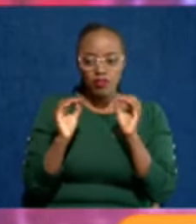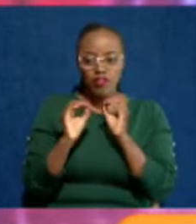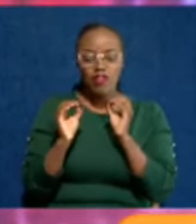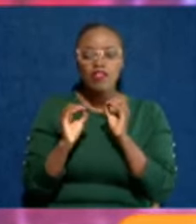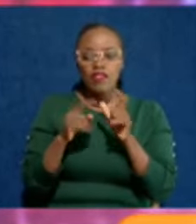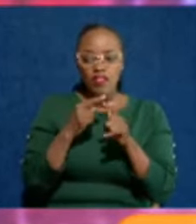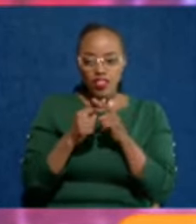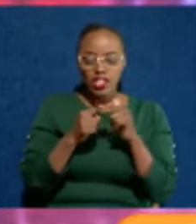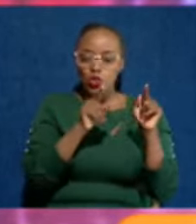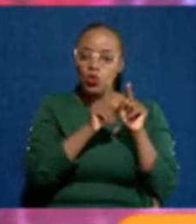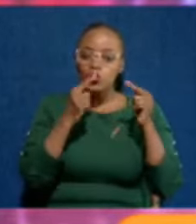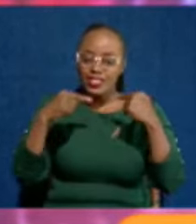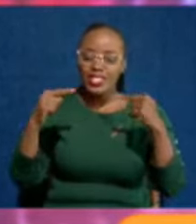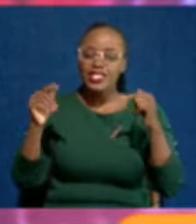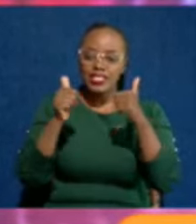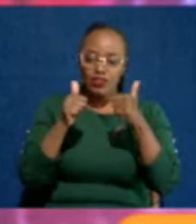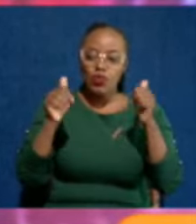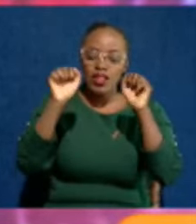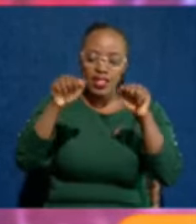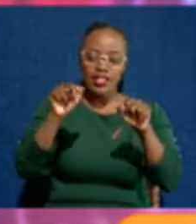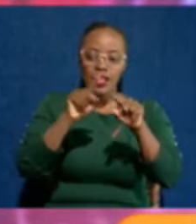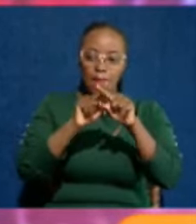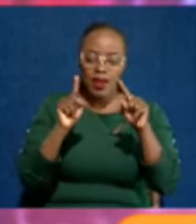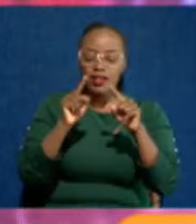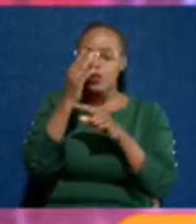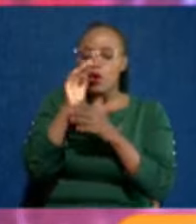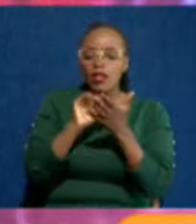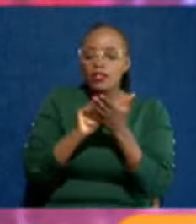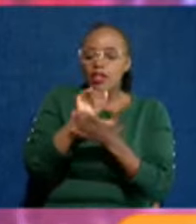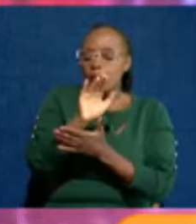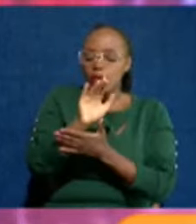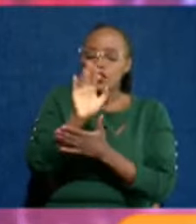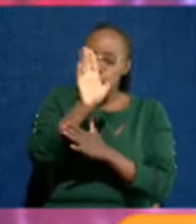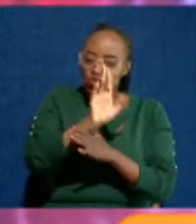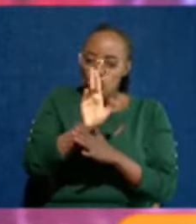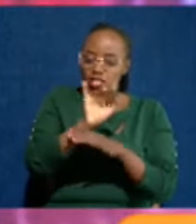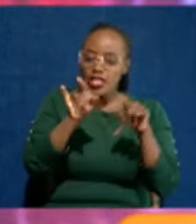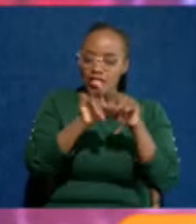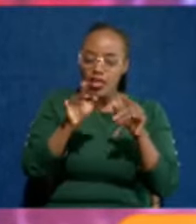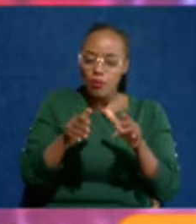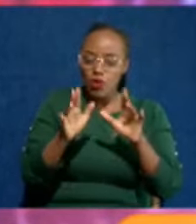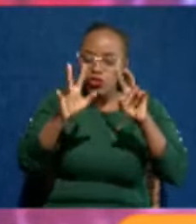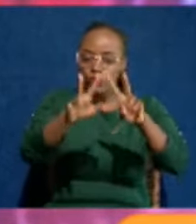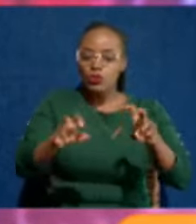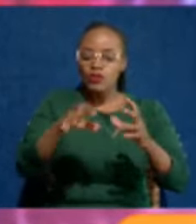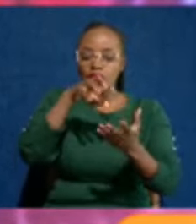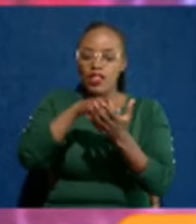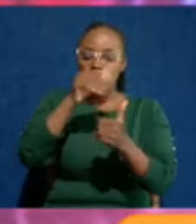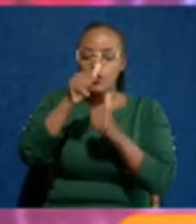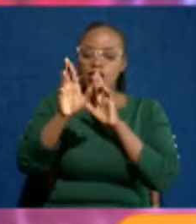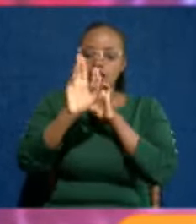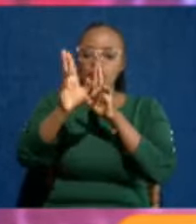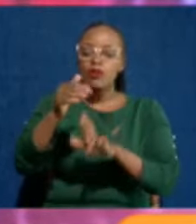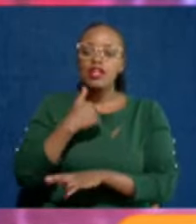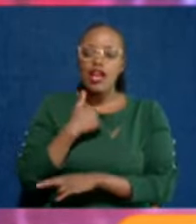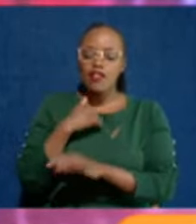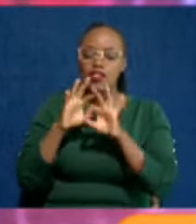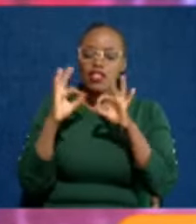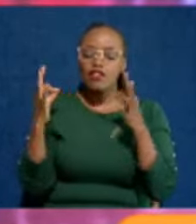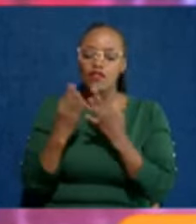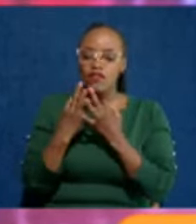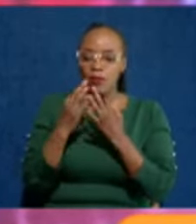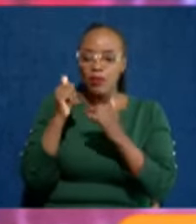being successful. How about deploying the same effort in investigating cases that have already been reported, families that